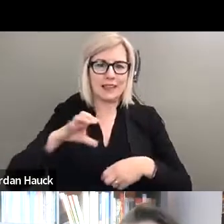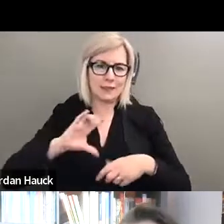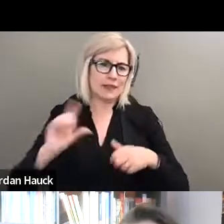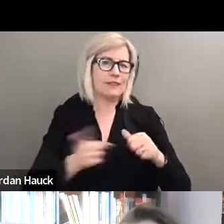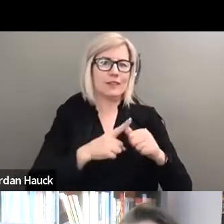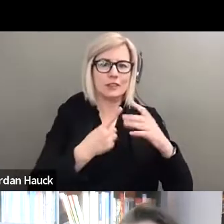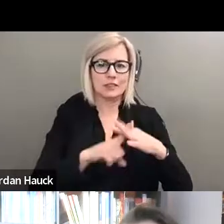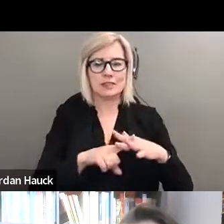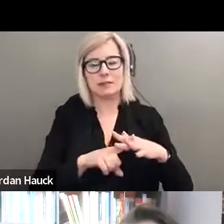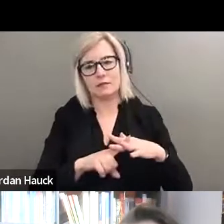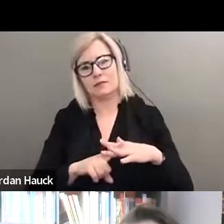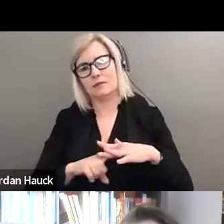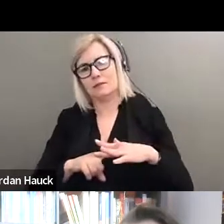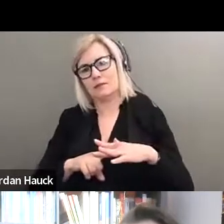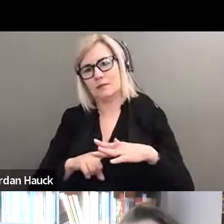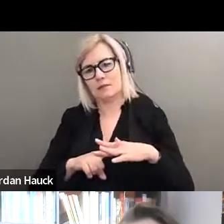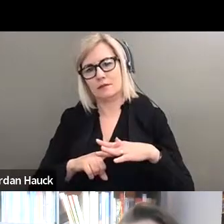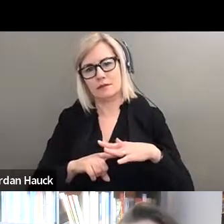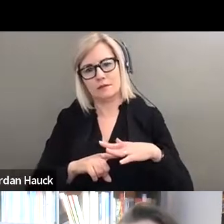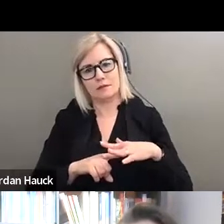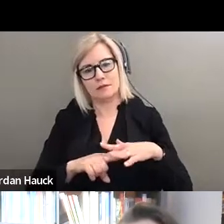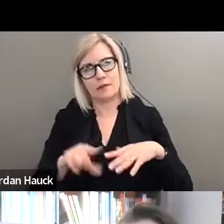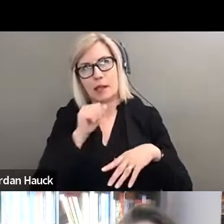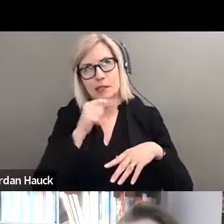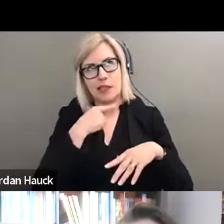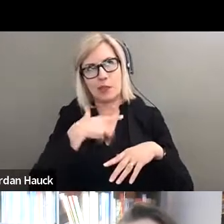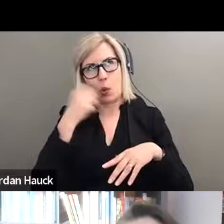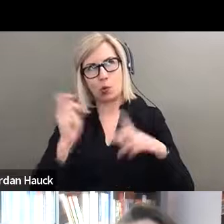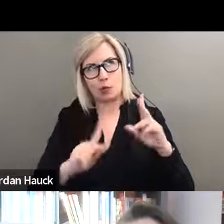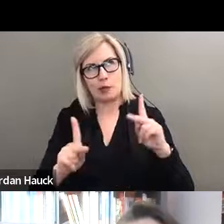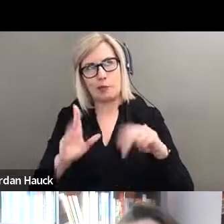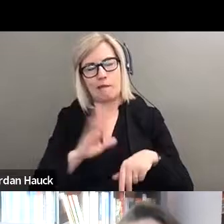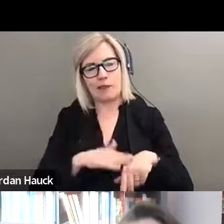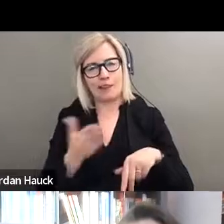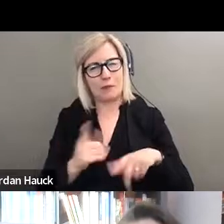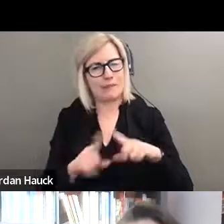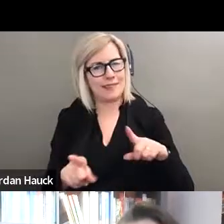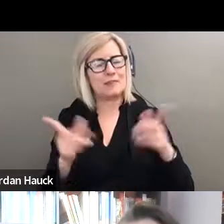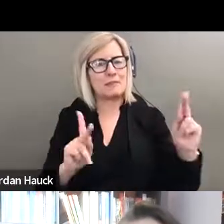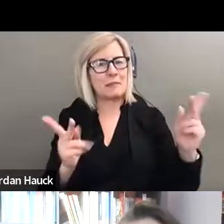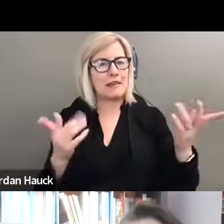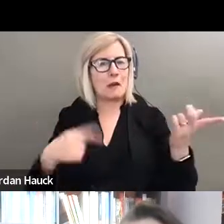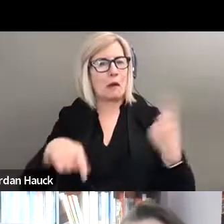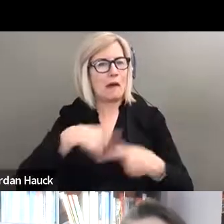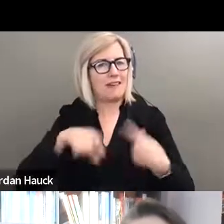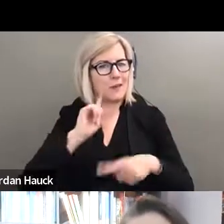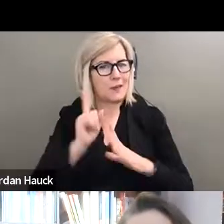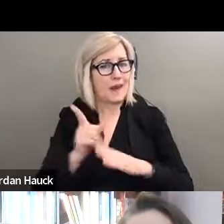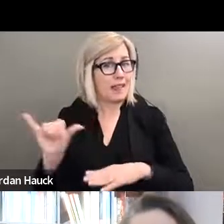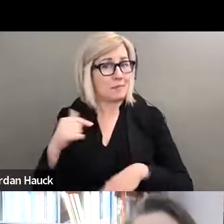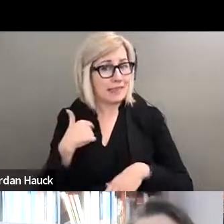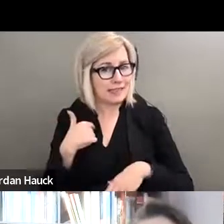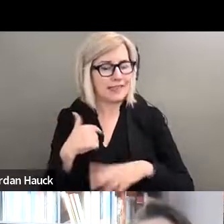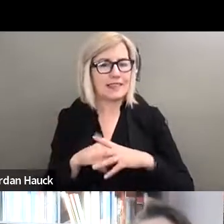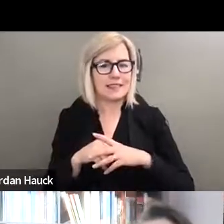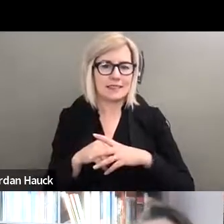started. I'm not going to say there's some older people on, but there's some people that have been around for a while, like me,